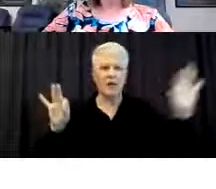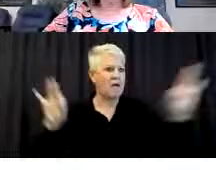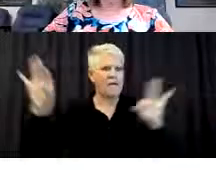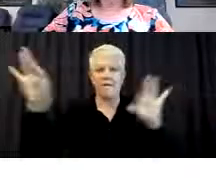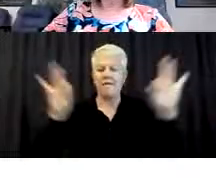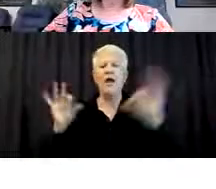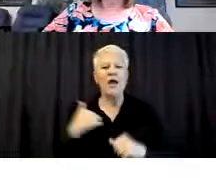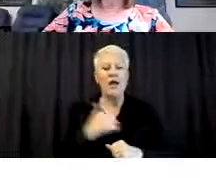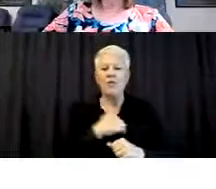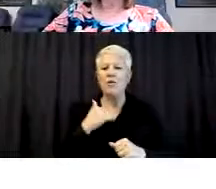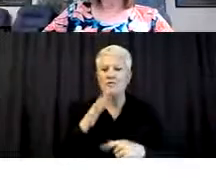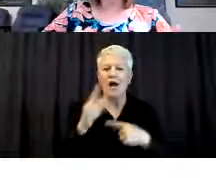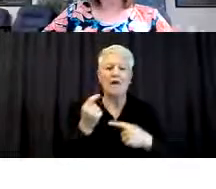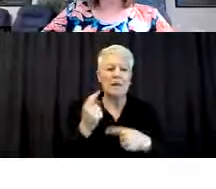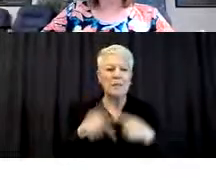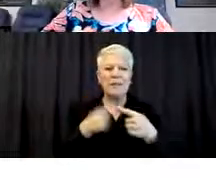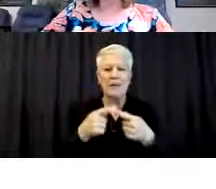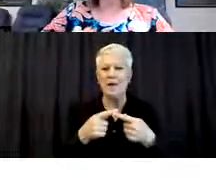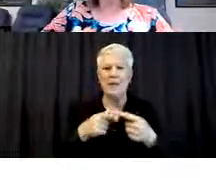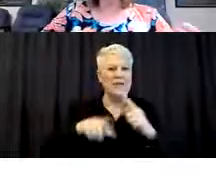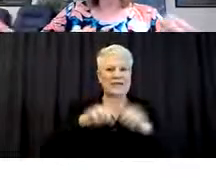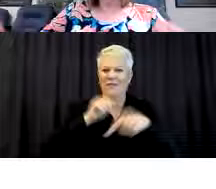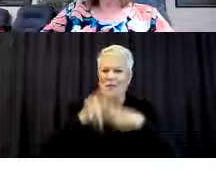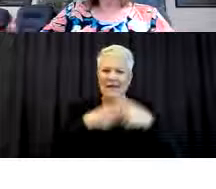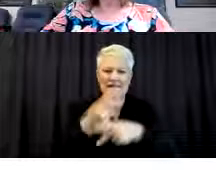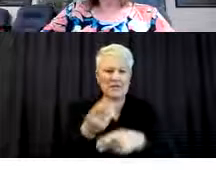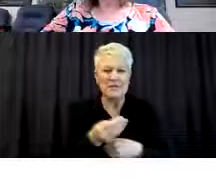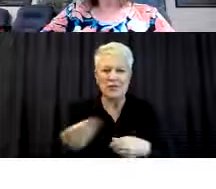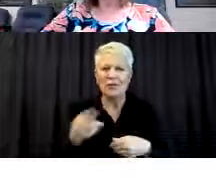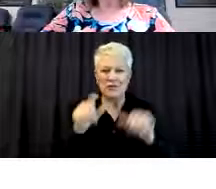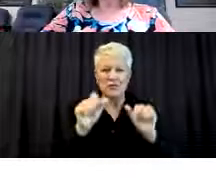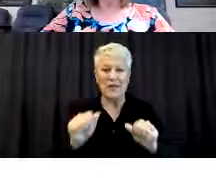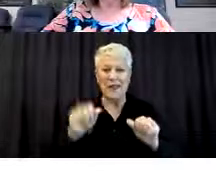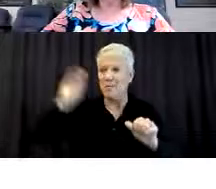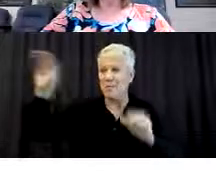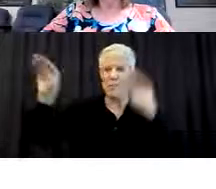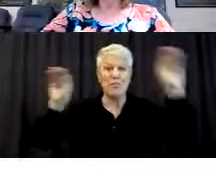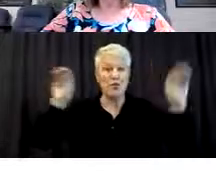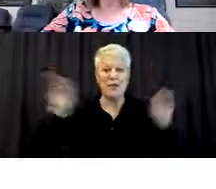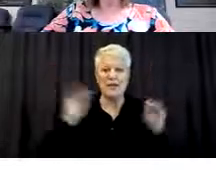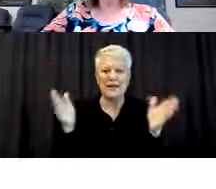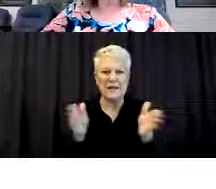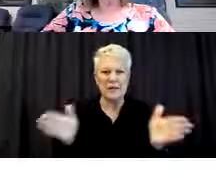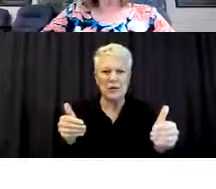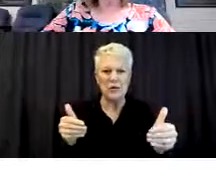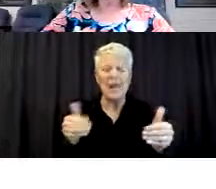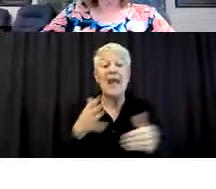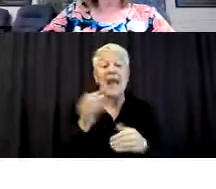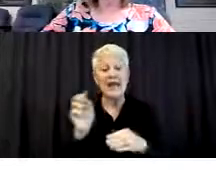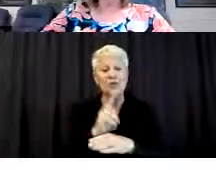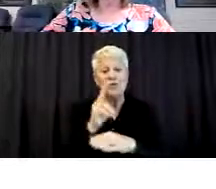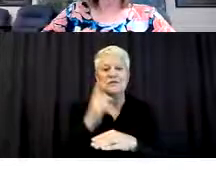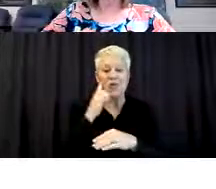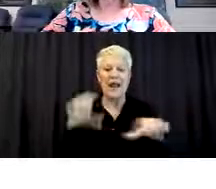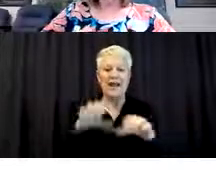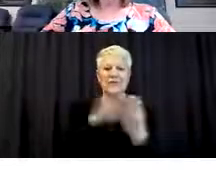a little bit about the whole array of materials that you can put in a little room and use for the active